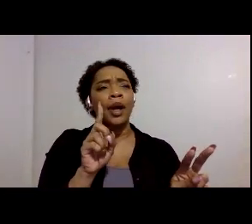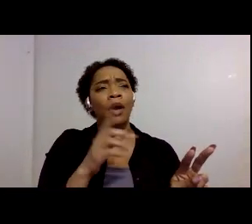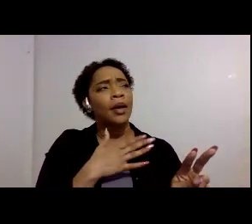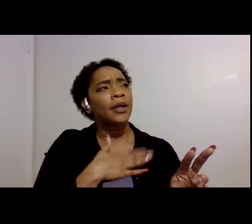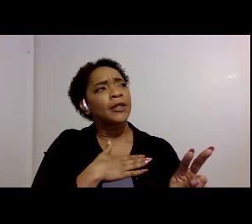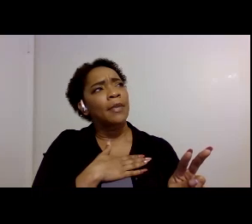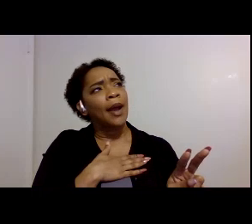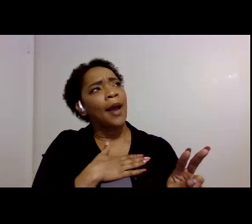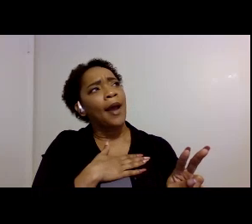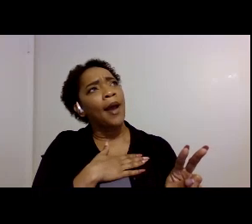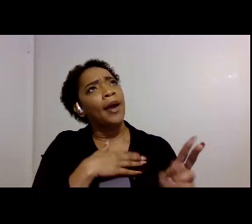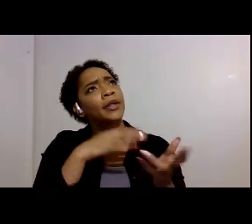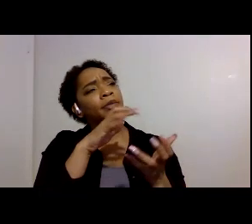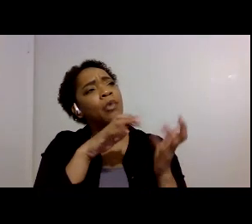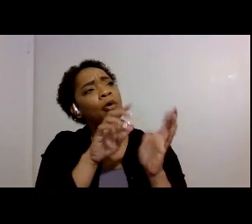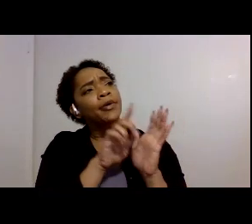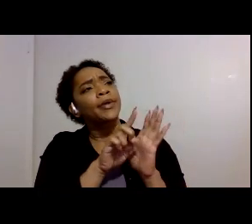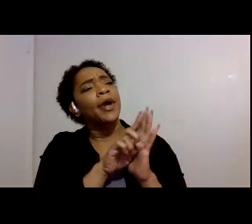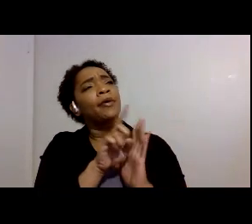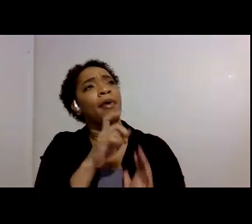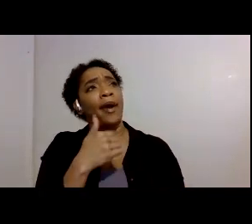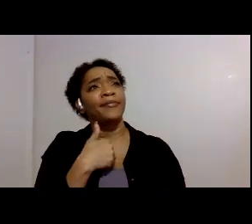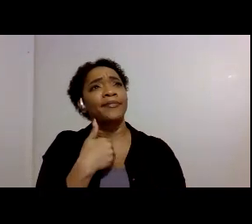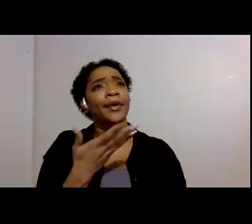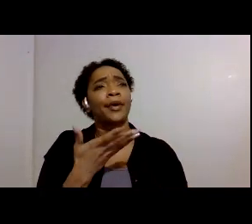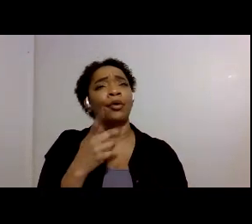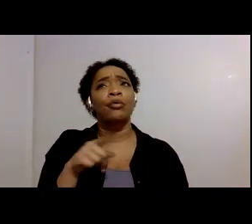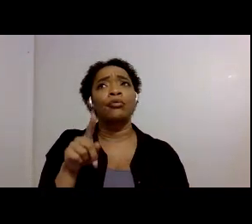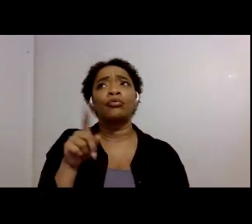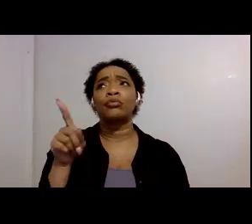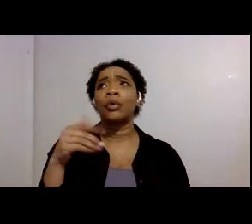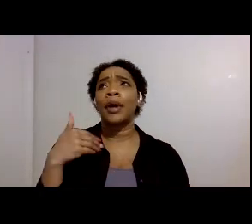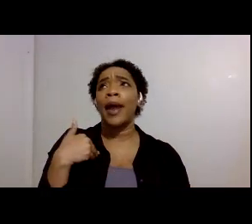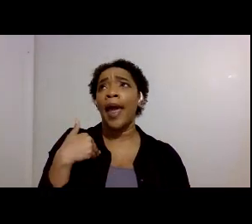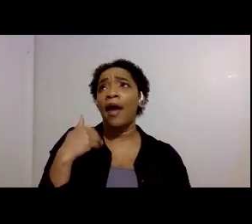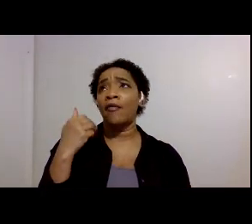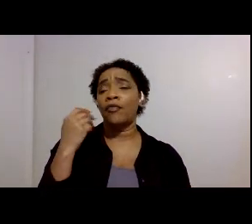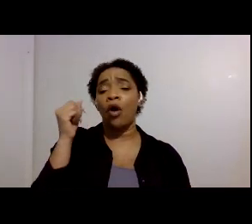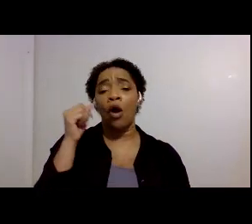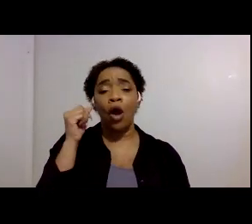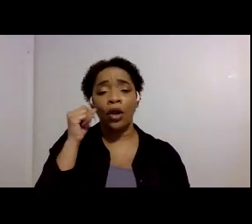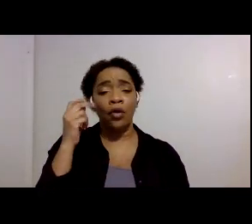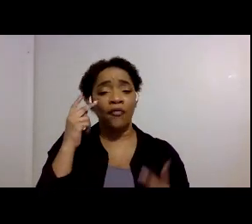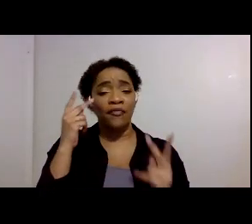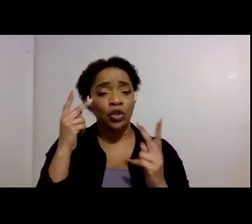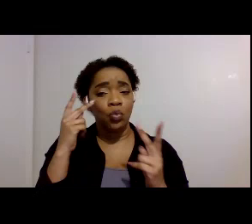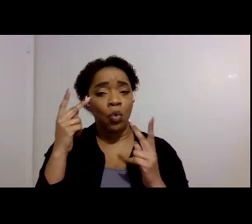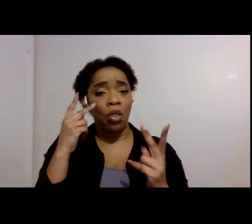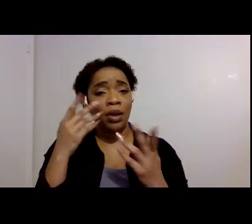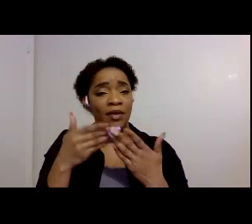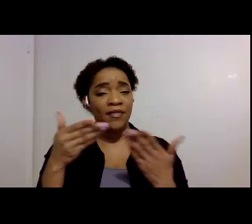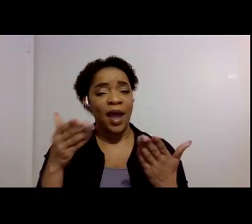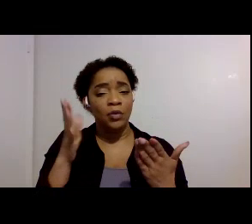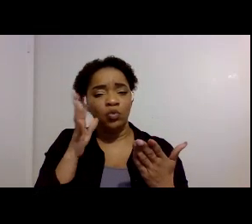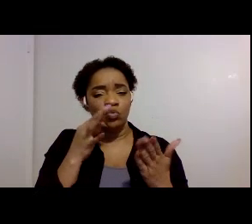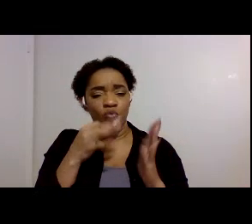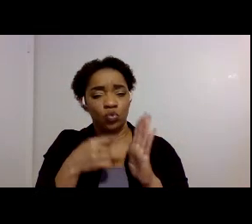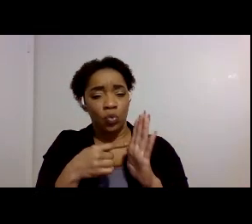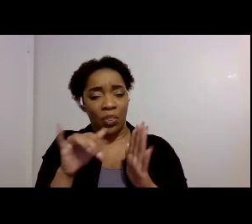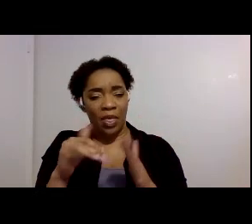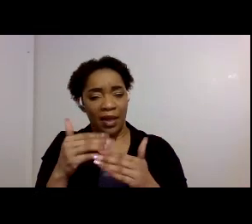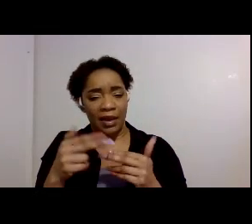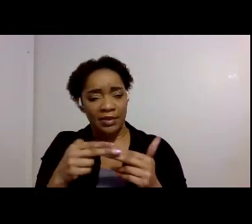smoke detector in my area? Do I have audio visual device? And I'll show these things in the next slide. Do I have a fire extinguisher